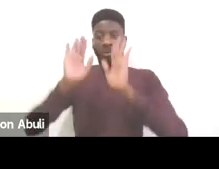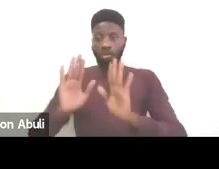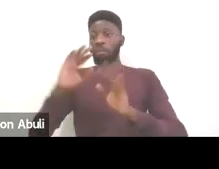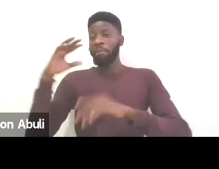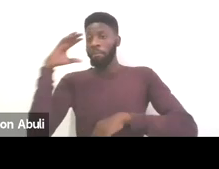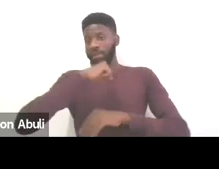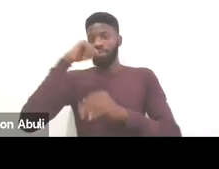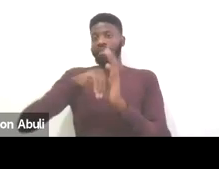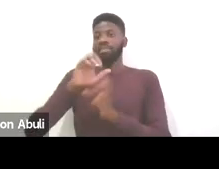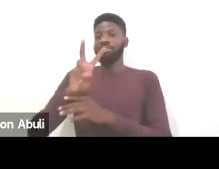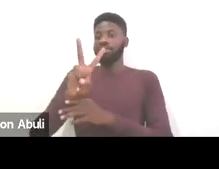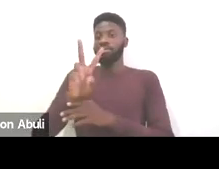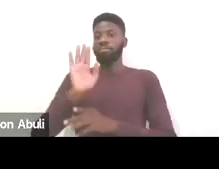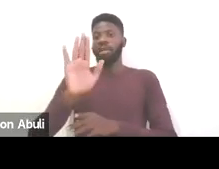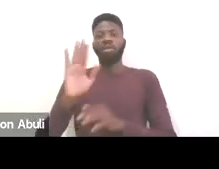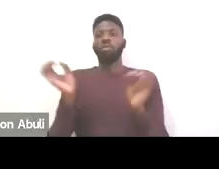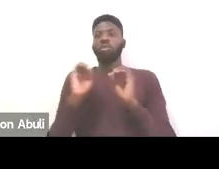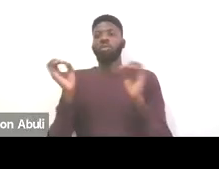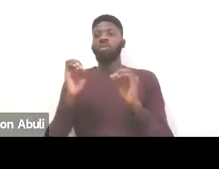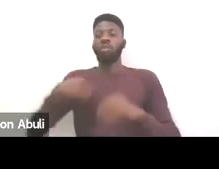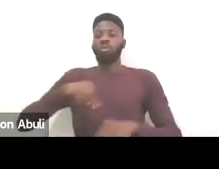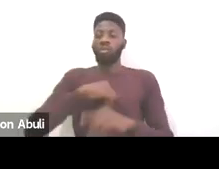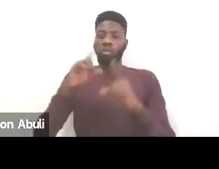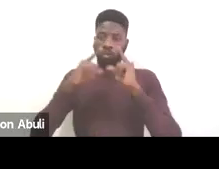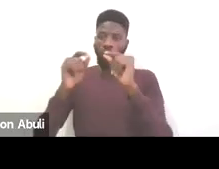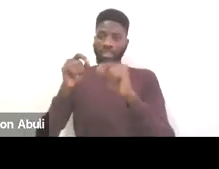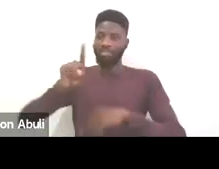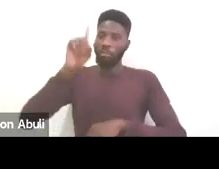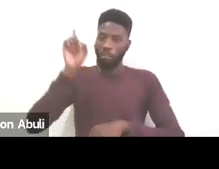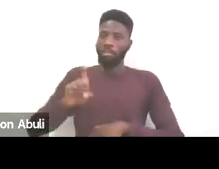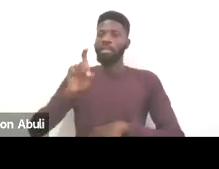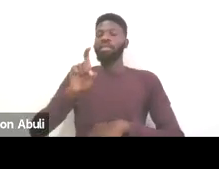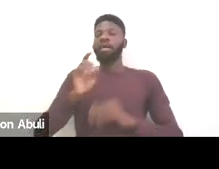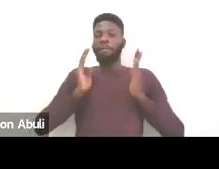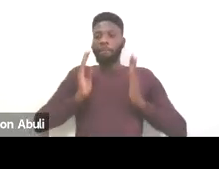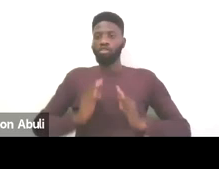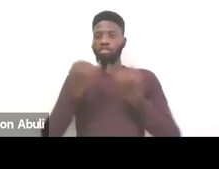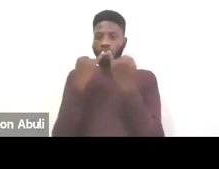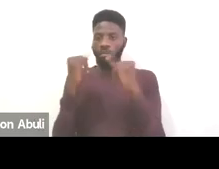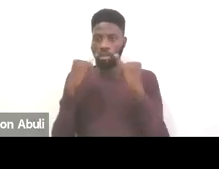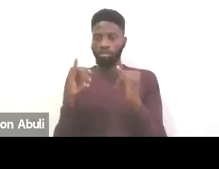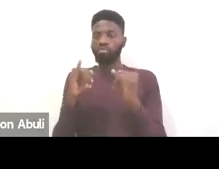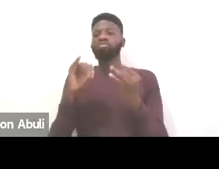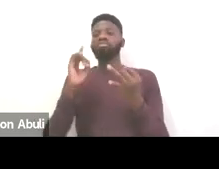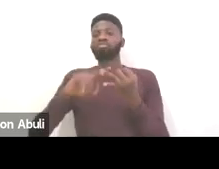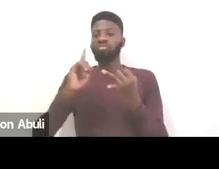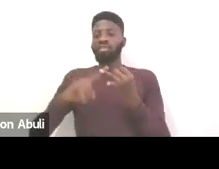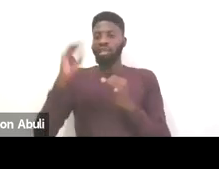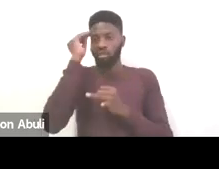CV. Maybe we say that you shouldn't lack your biodata, your education history, your